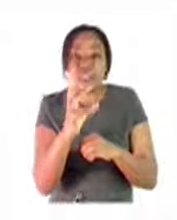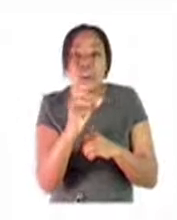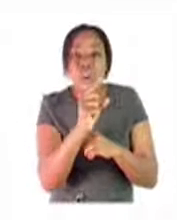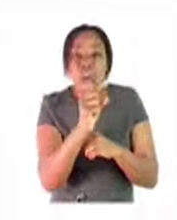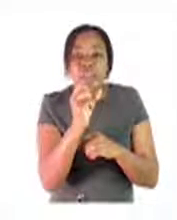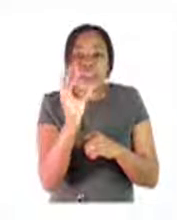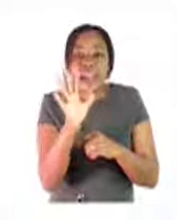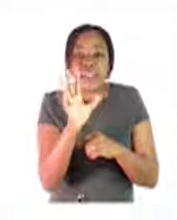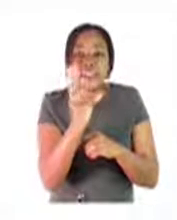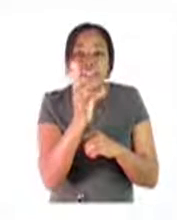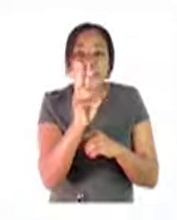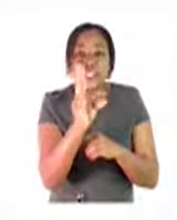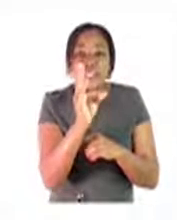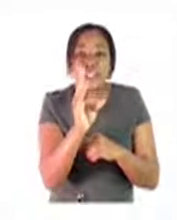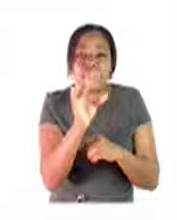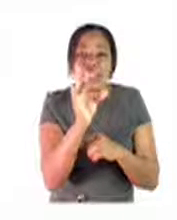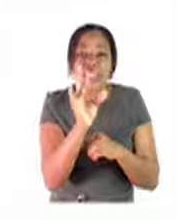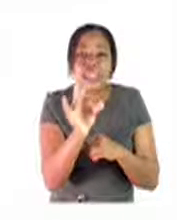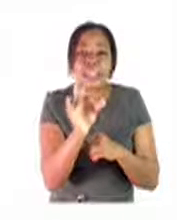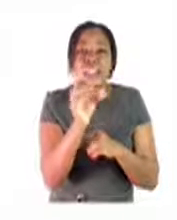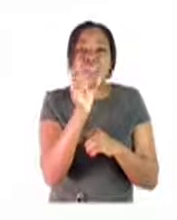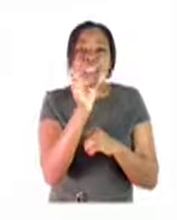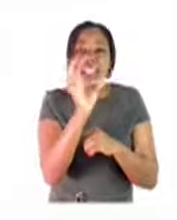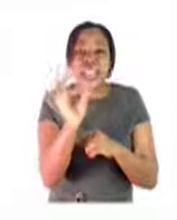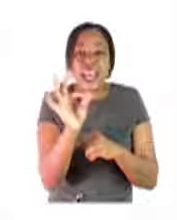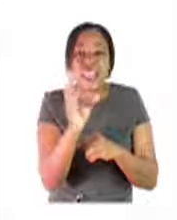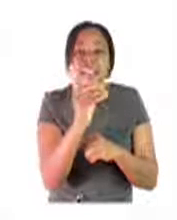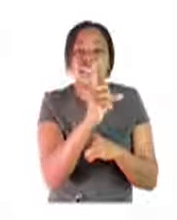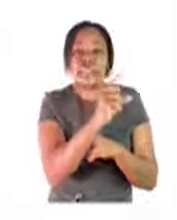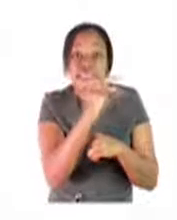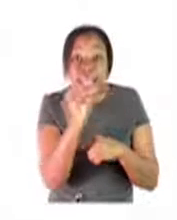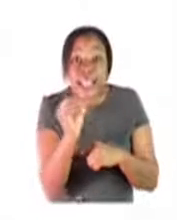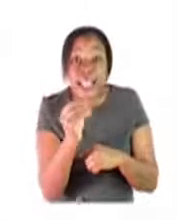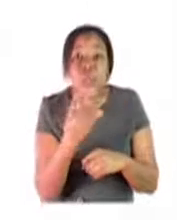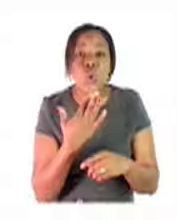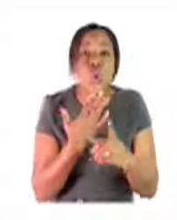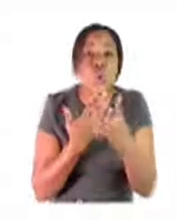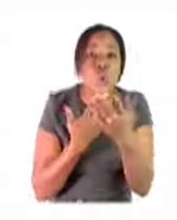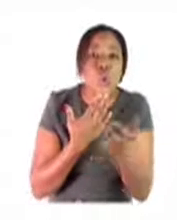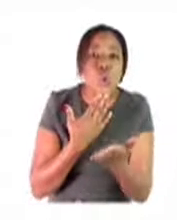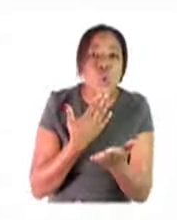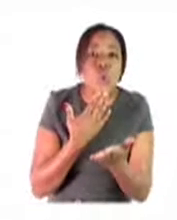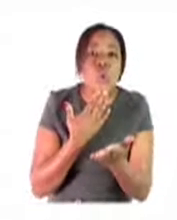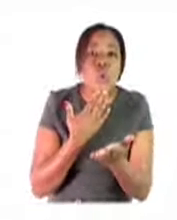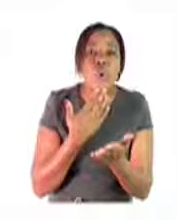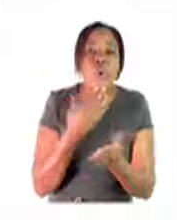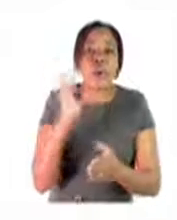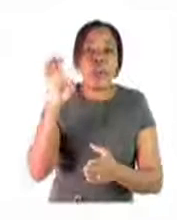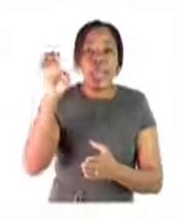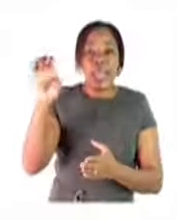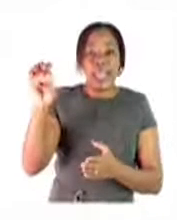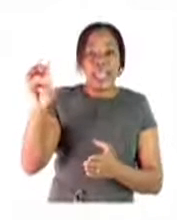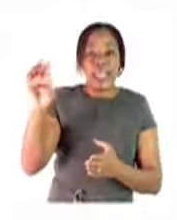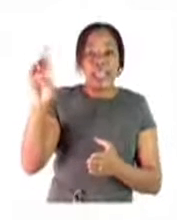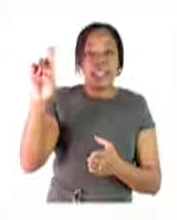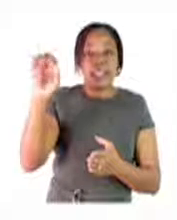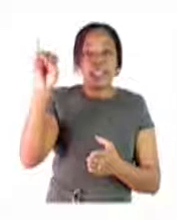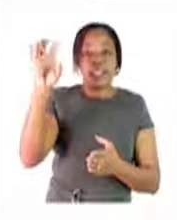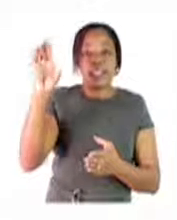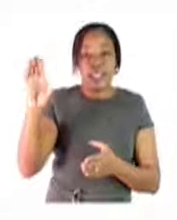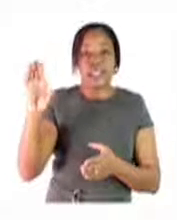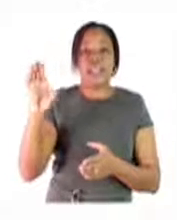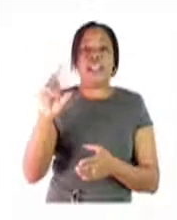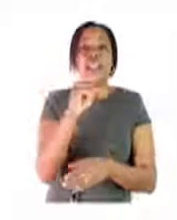4, 5, 6, 7, 8, 9, and 10. Eric is number 10.